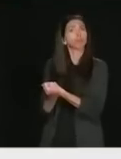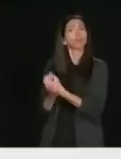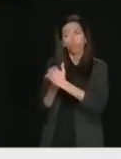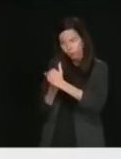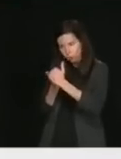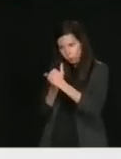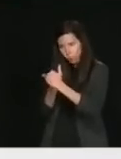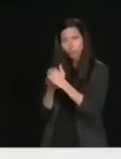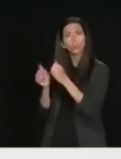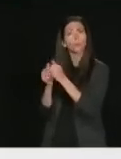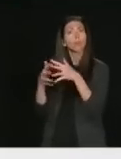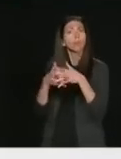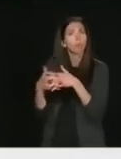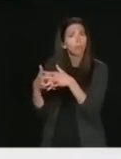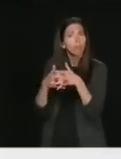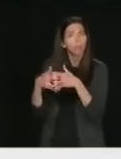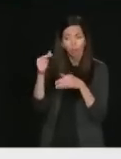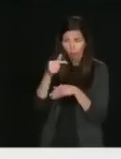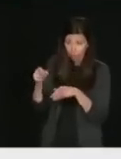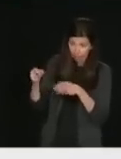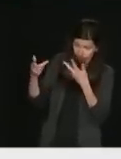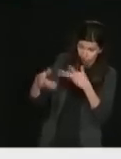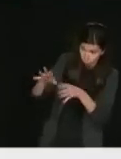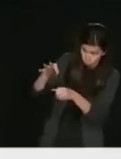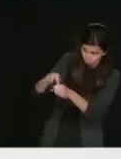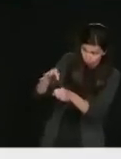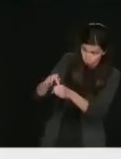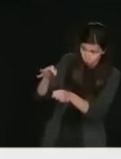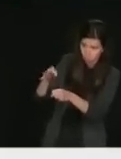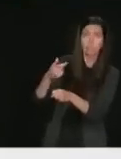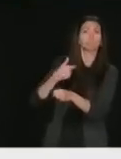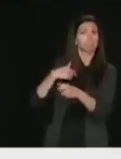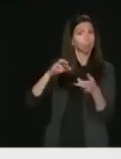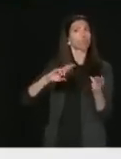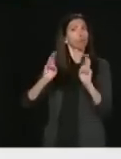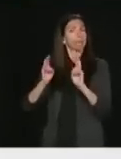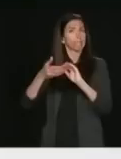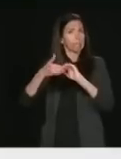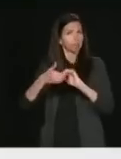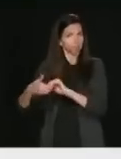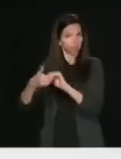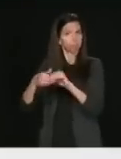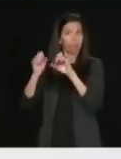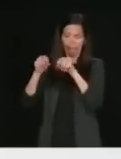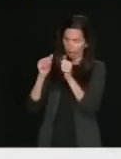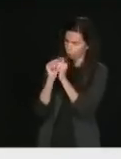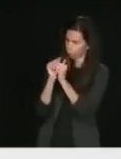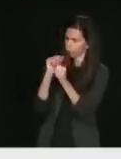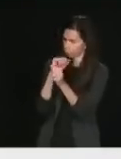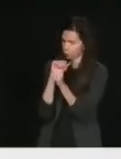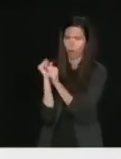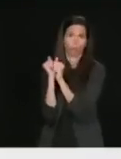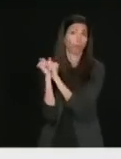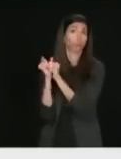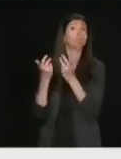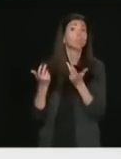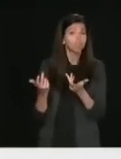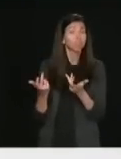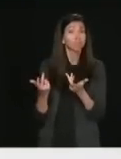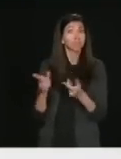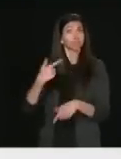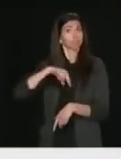Canada is a reliable source of energy if needed. And we will continue to